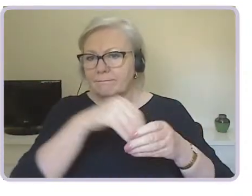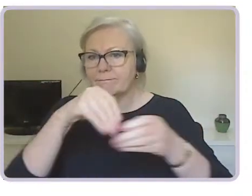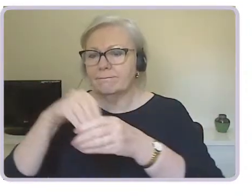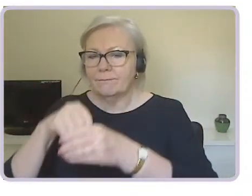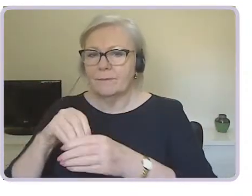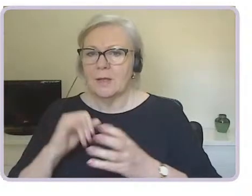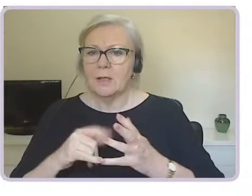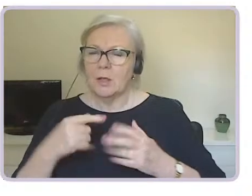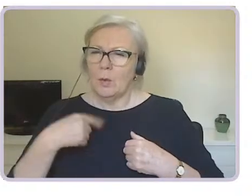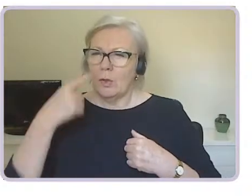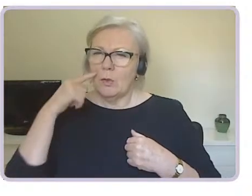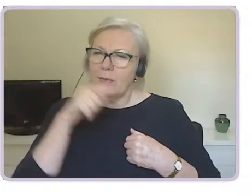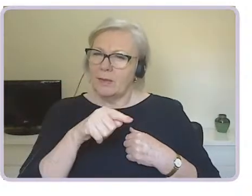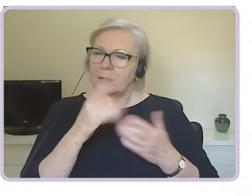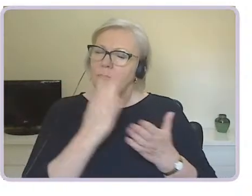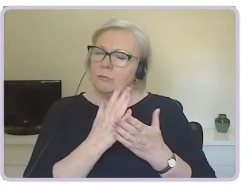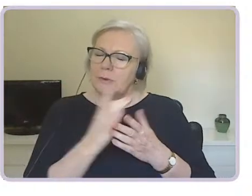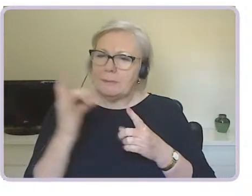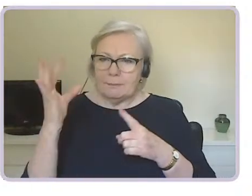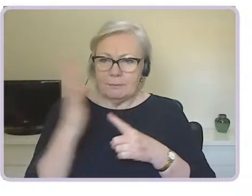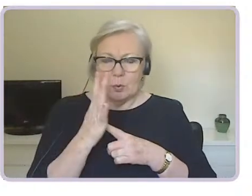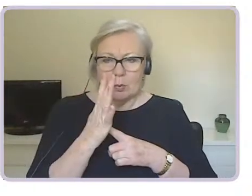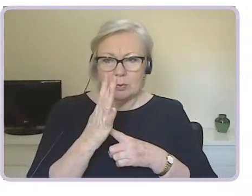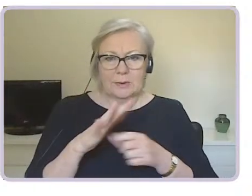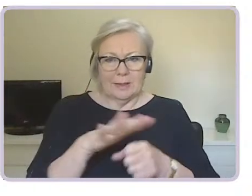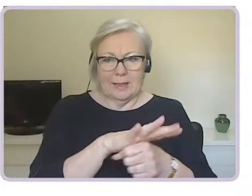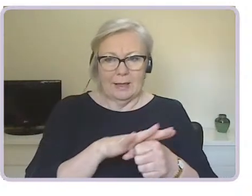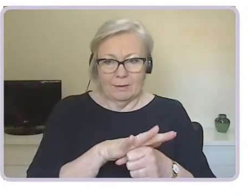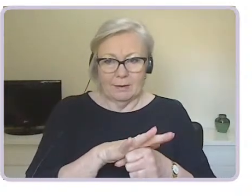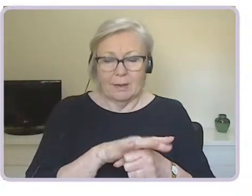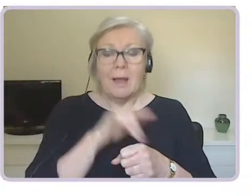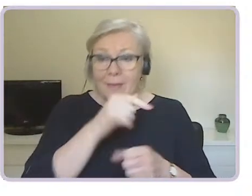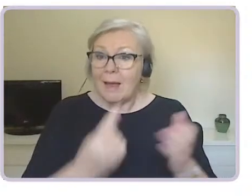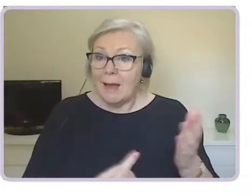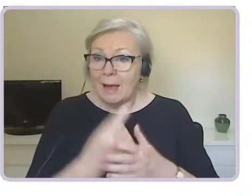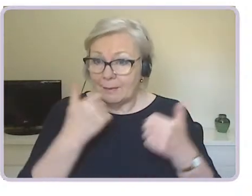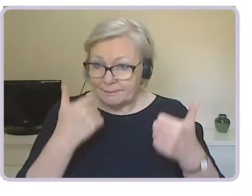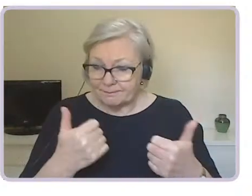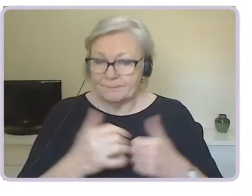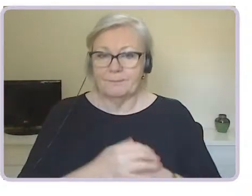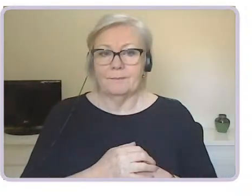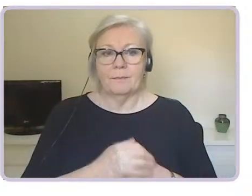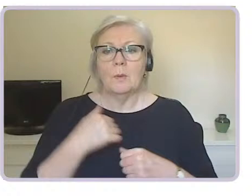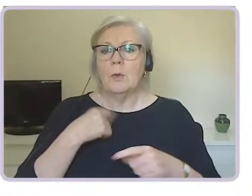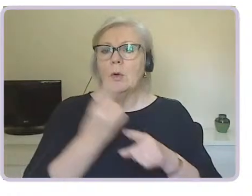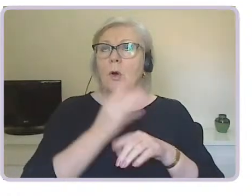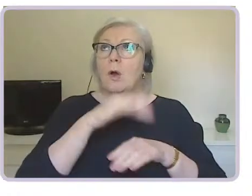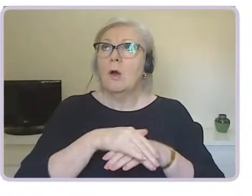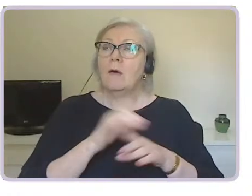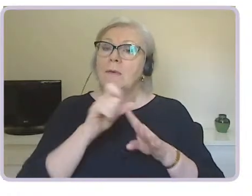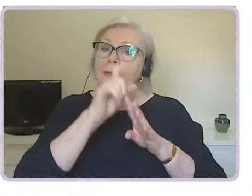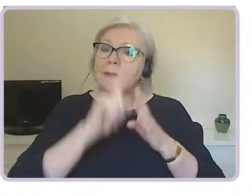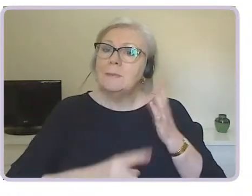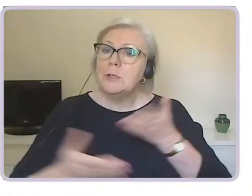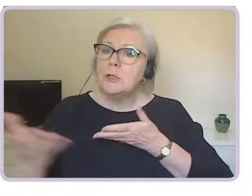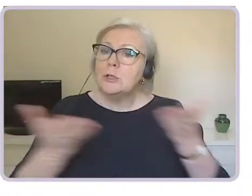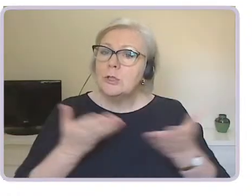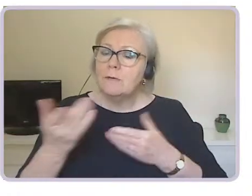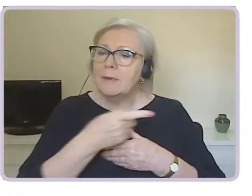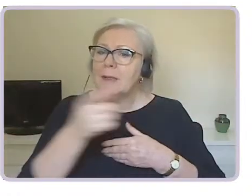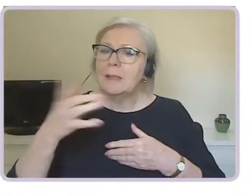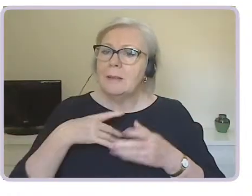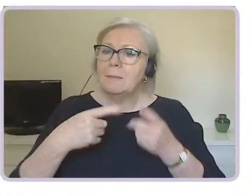an important item, which did happen. We talked about disability services needing to be an essential